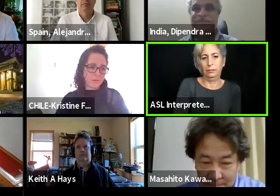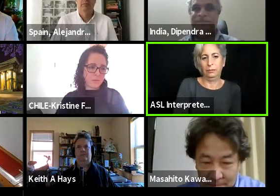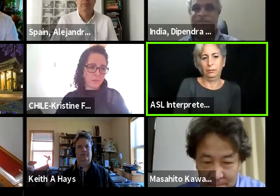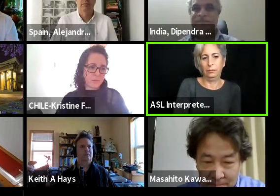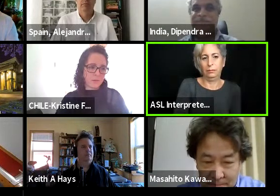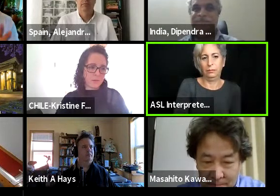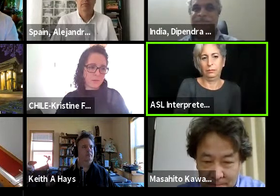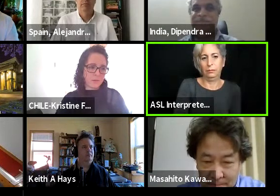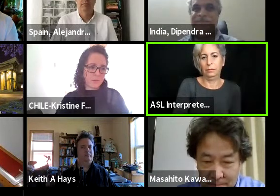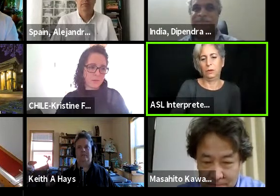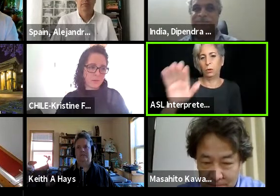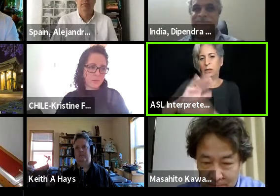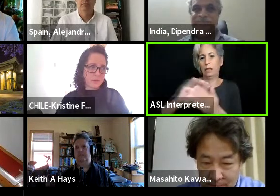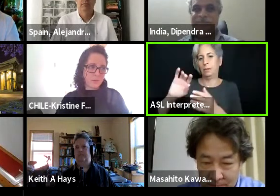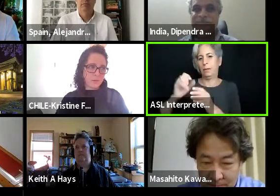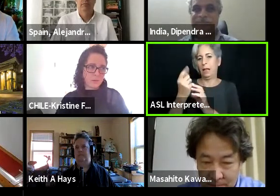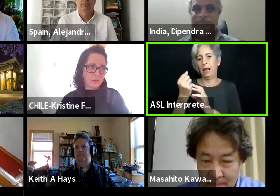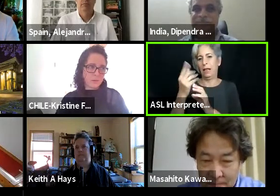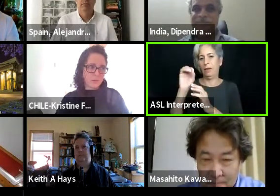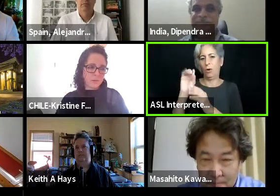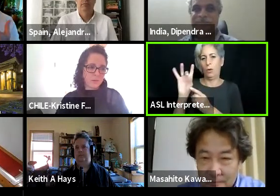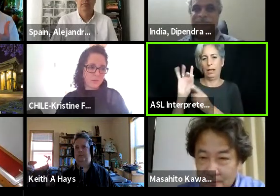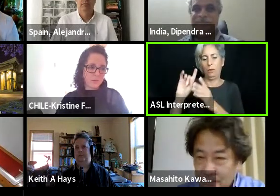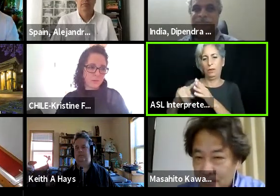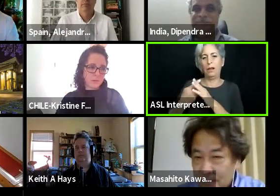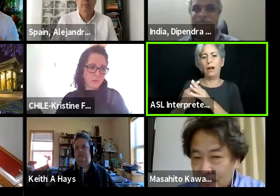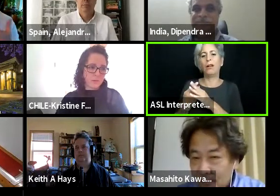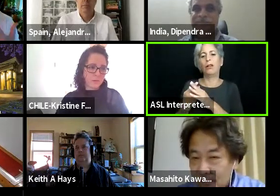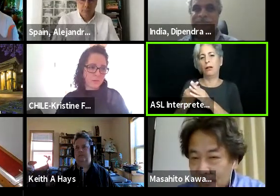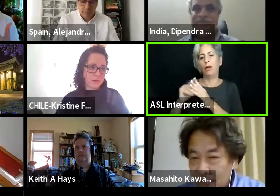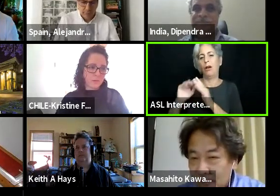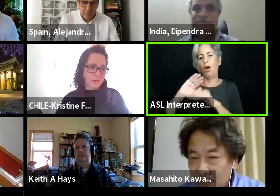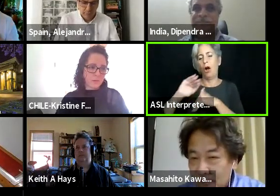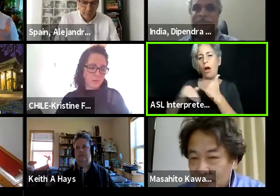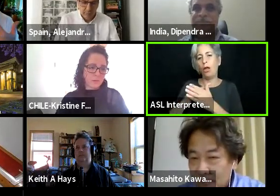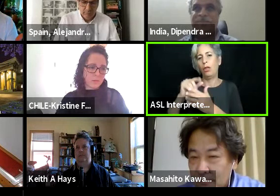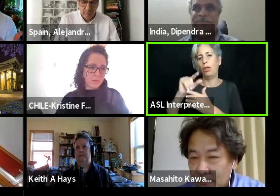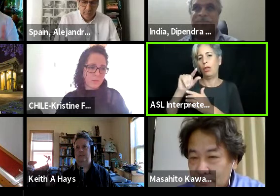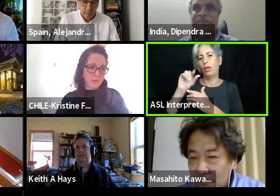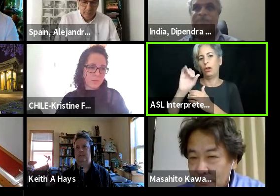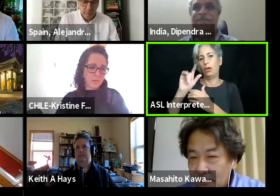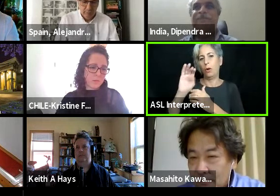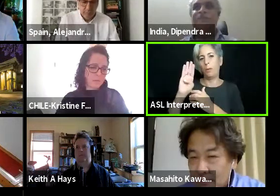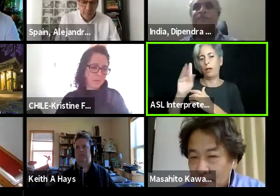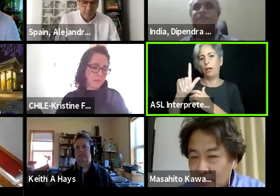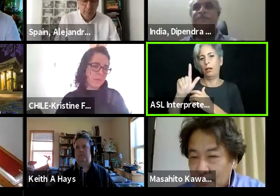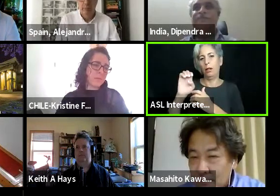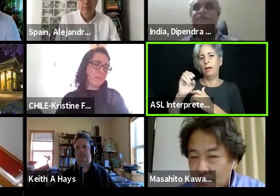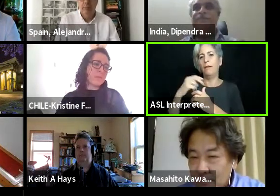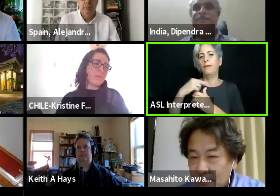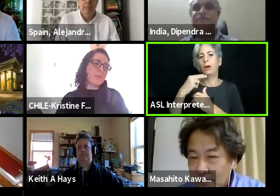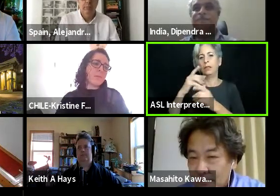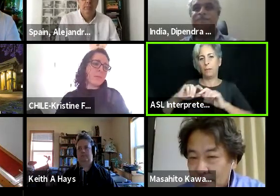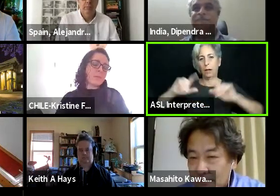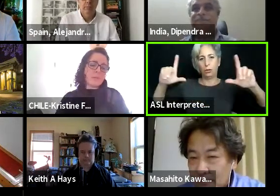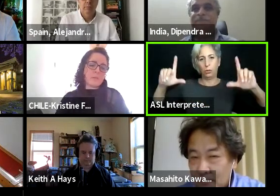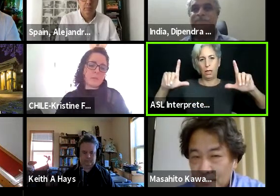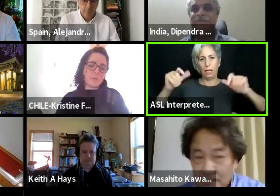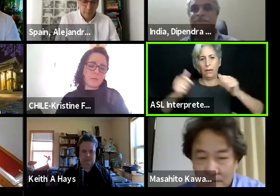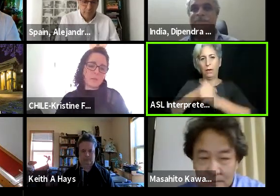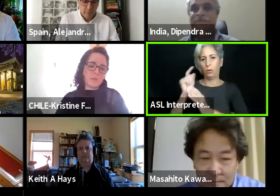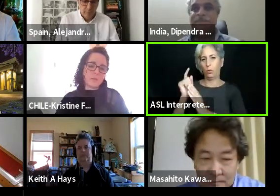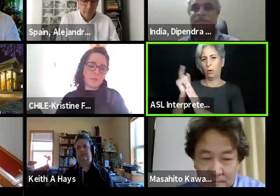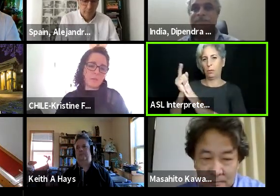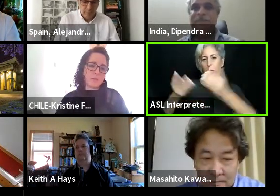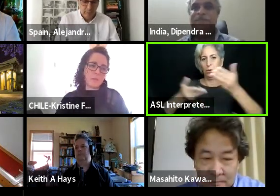on around 11:08, I'll ask all the global voices to come on the screen and everyone just has a minute